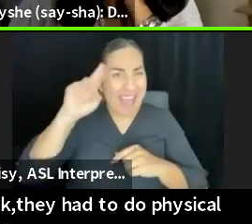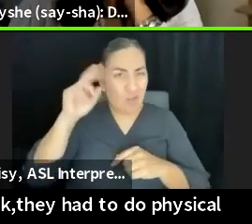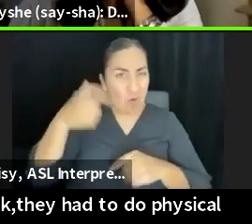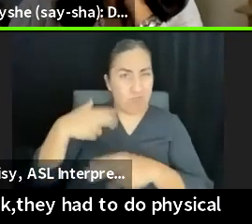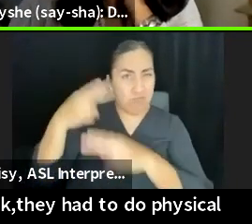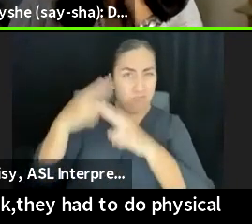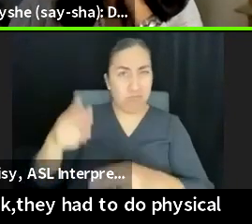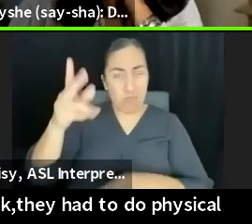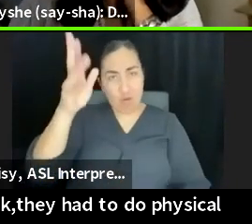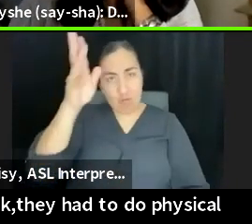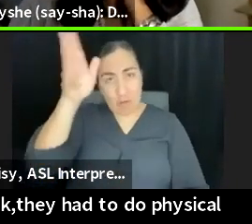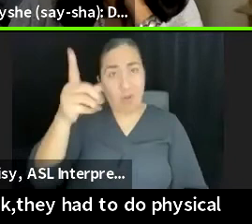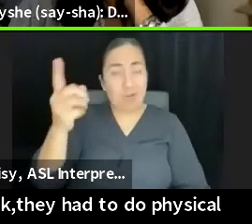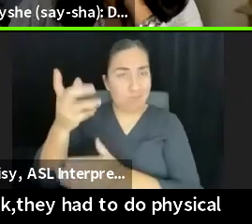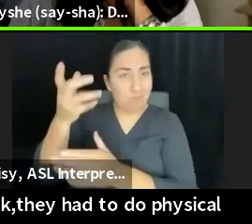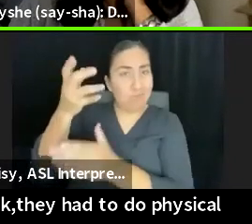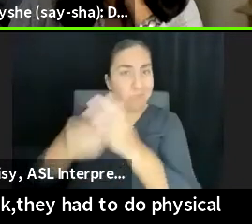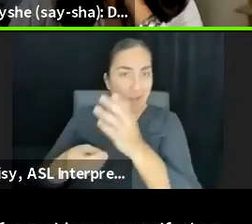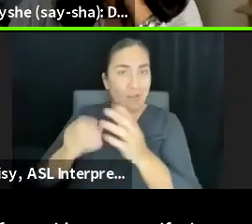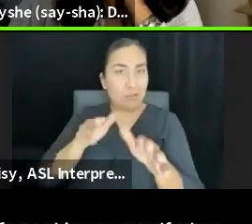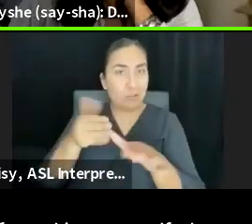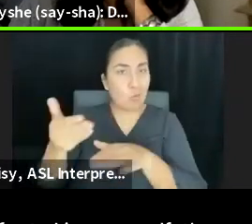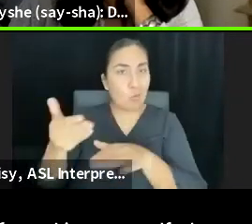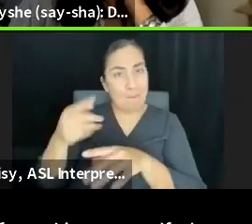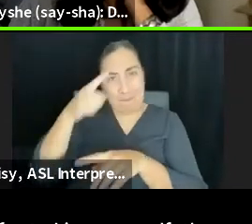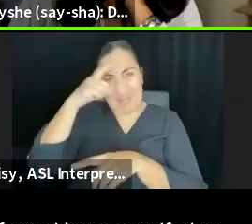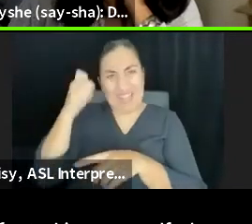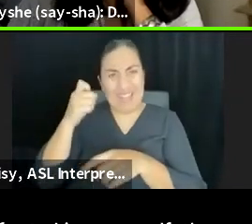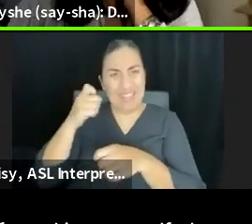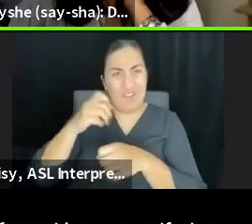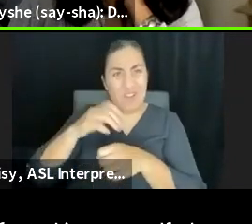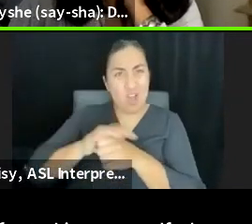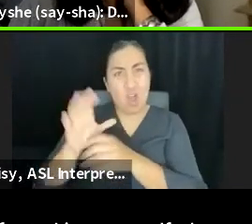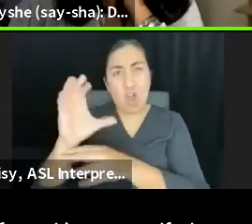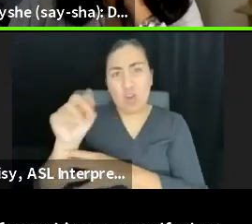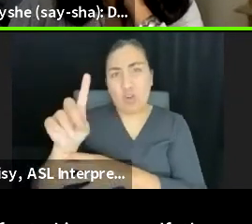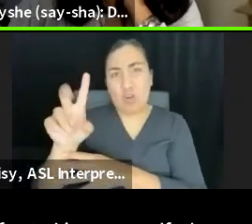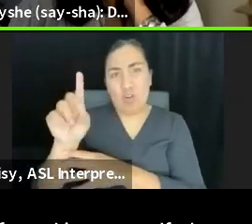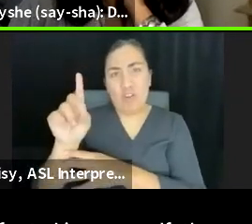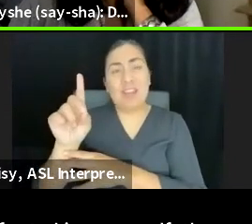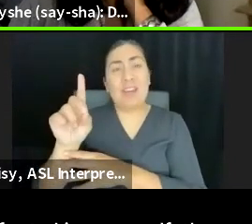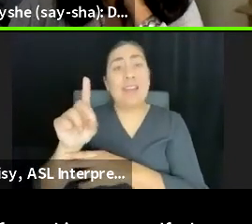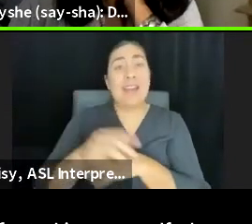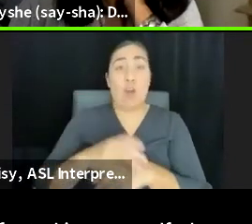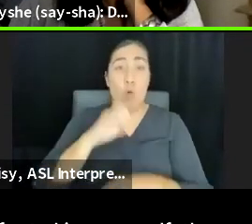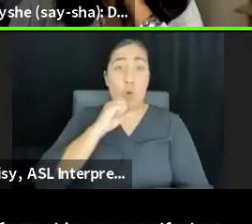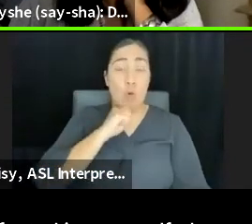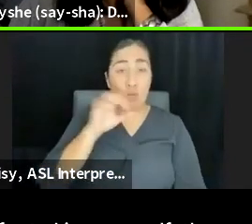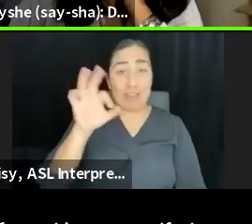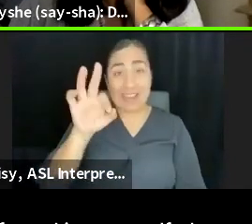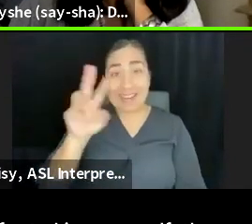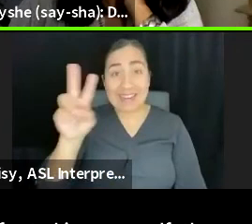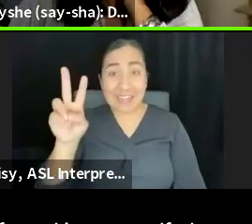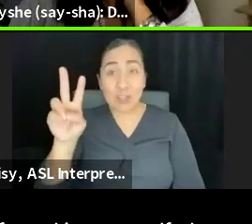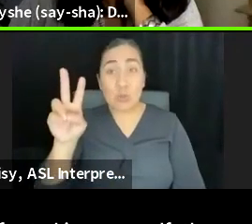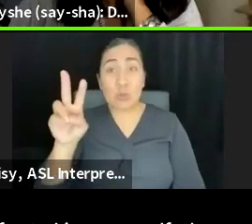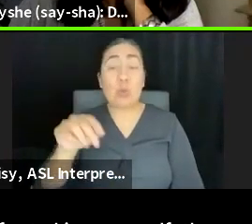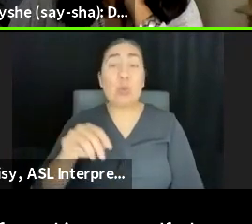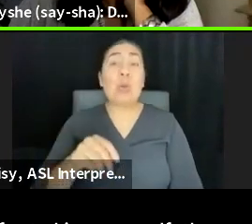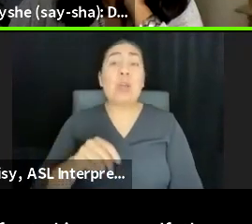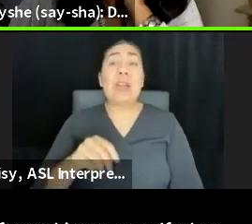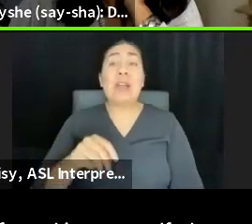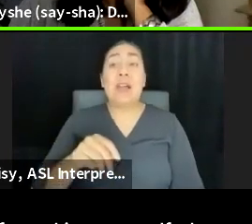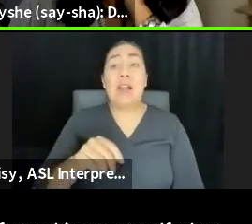COVID at 92 up in Shiprock. And then, you know, just a number of our